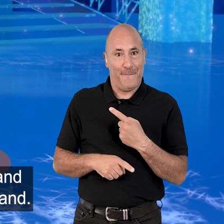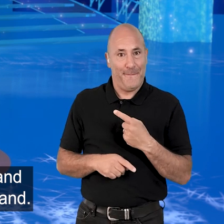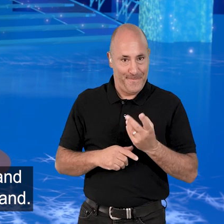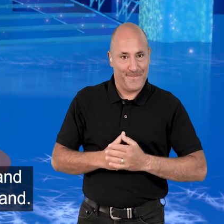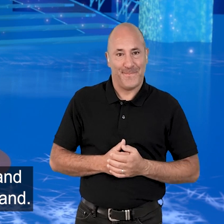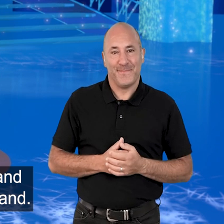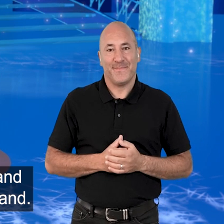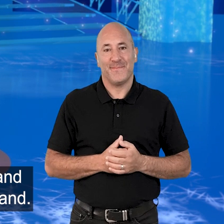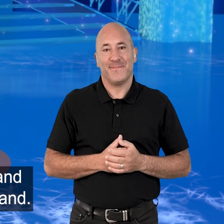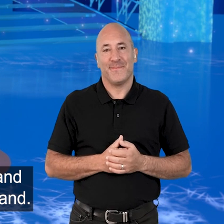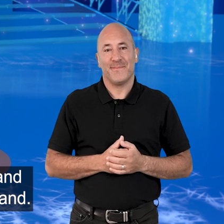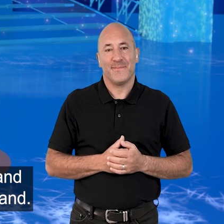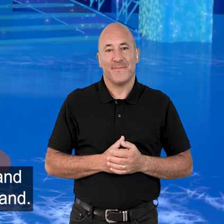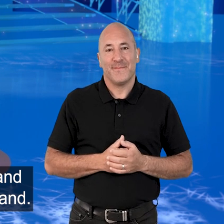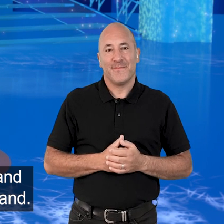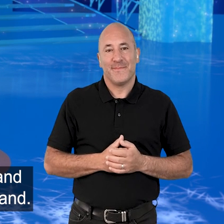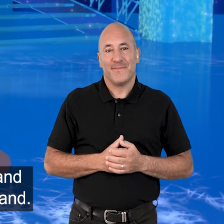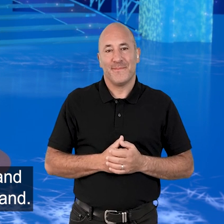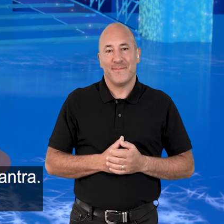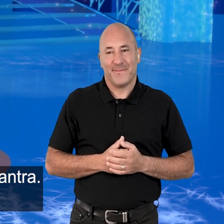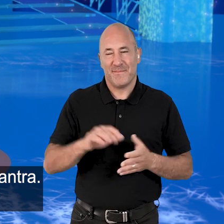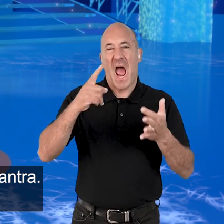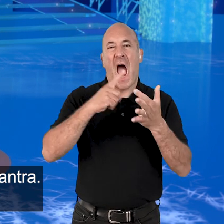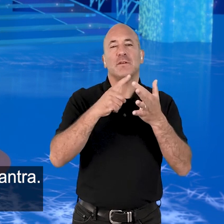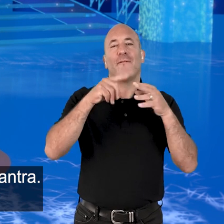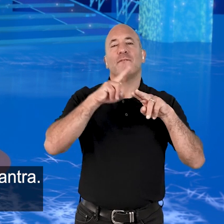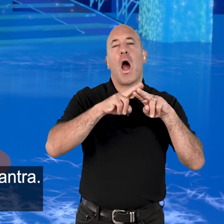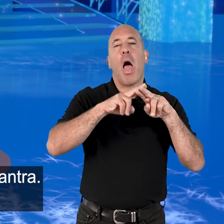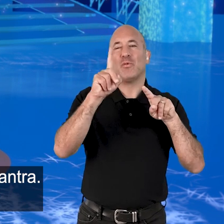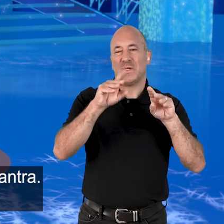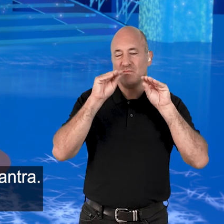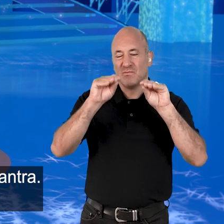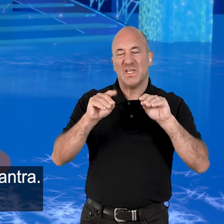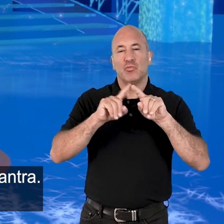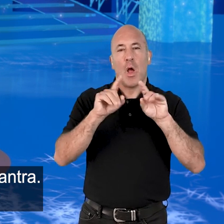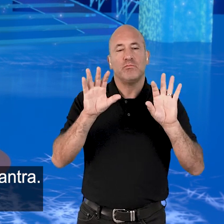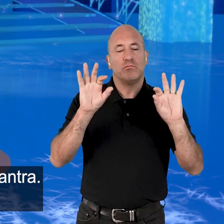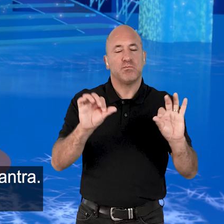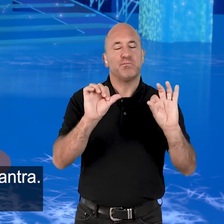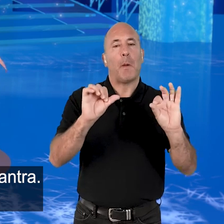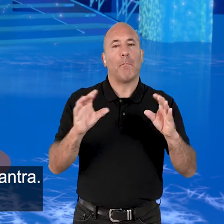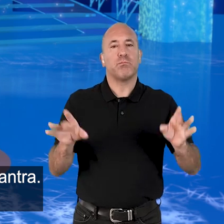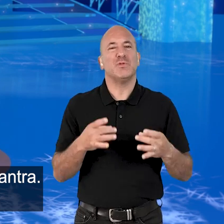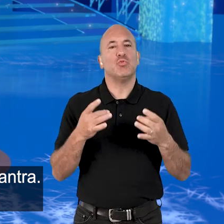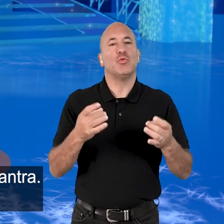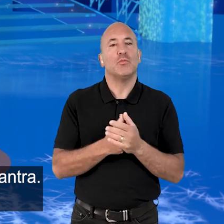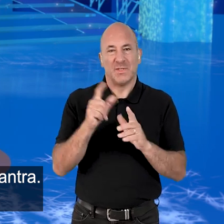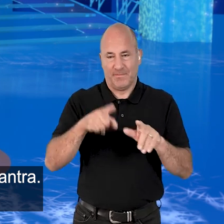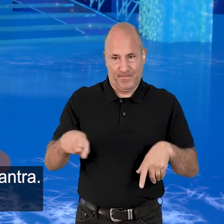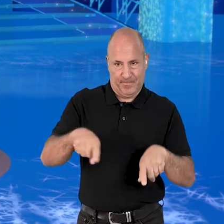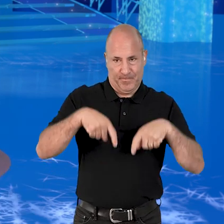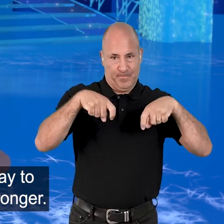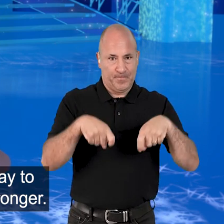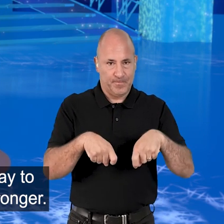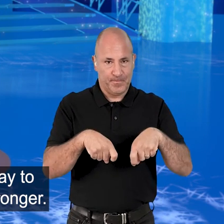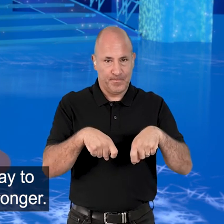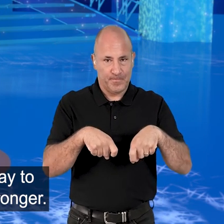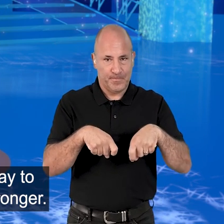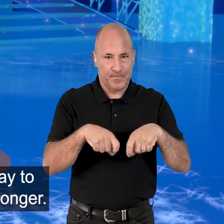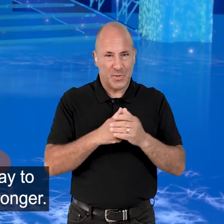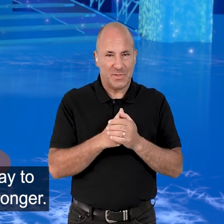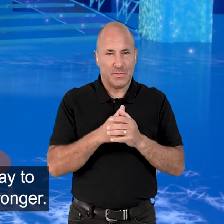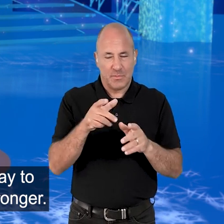sky with a gloved hand. Elsa's father teaches her a mantra, coming down to kneel. A